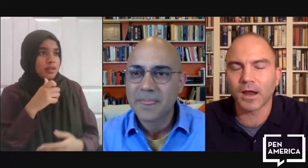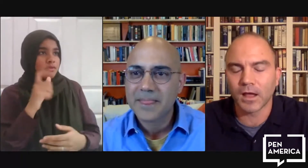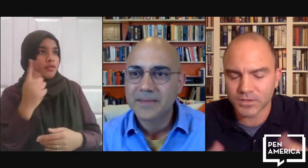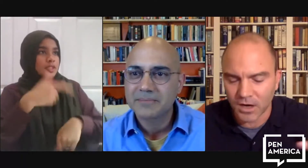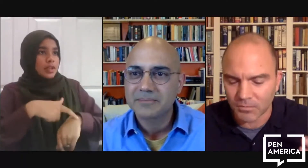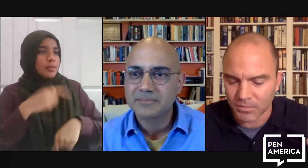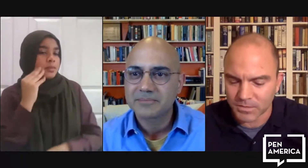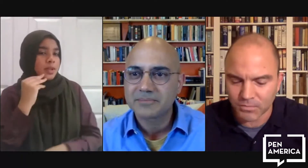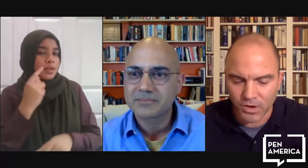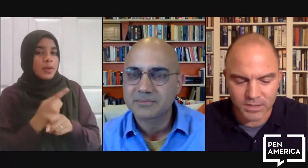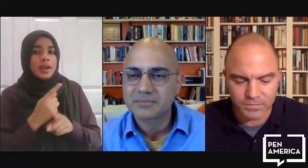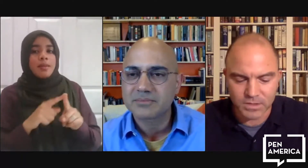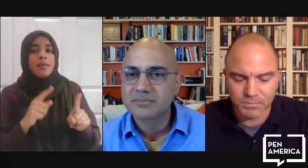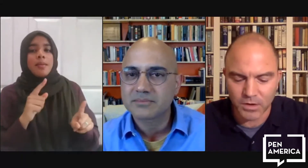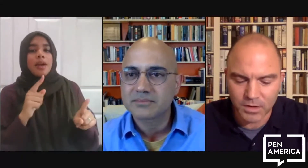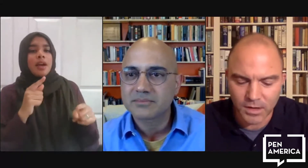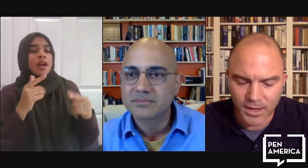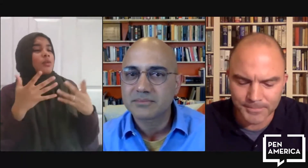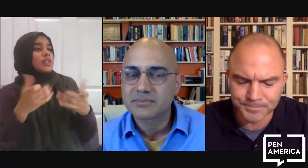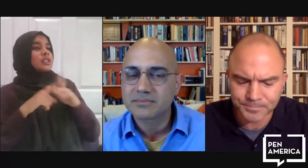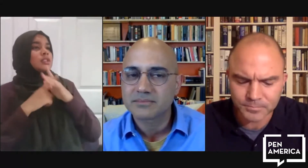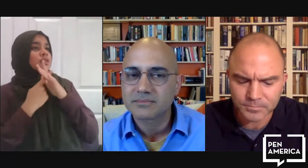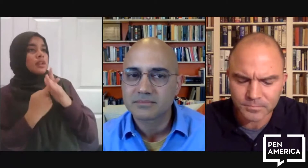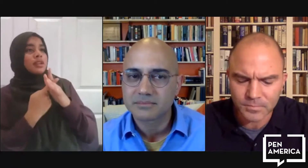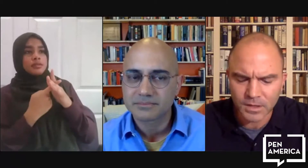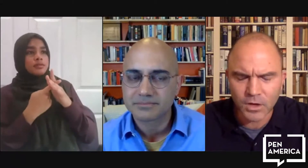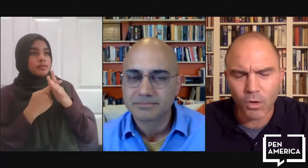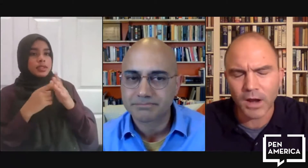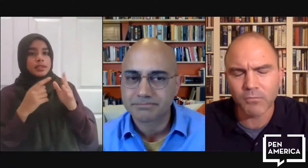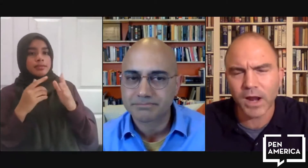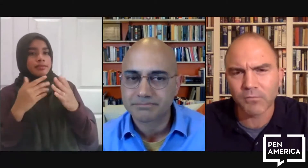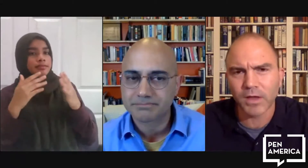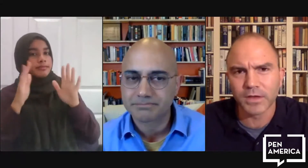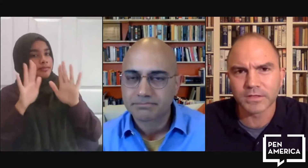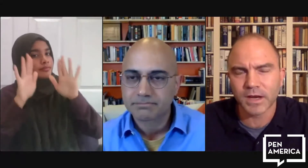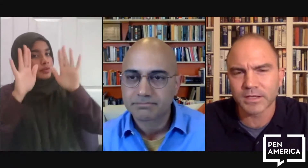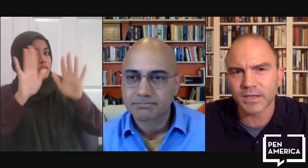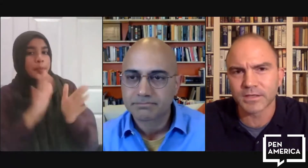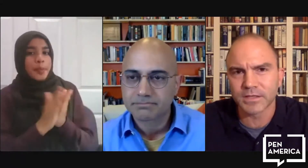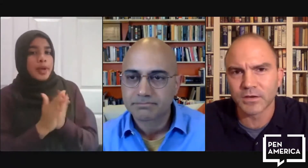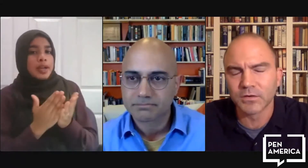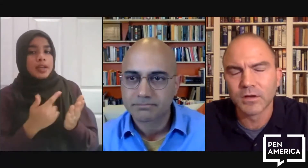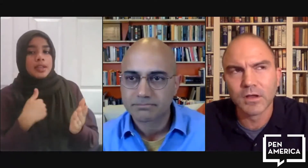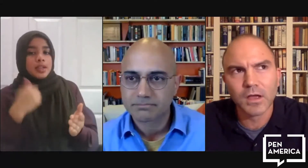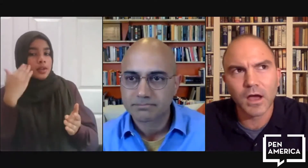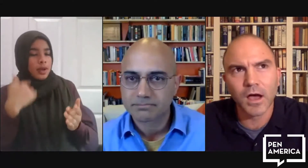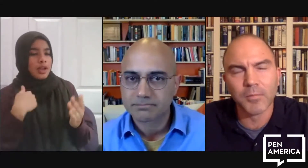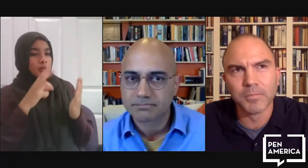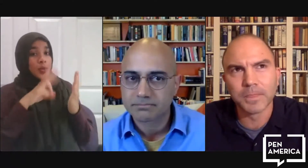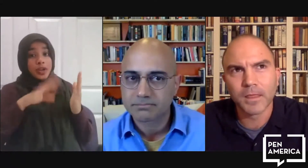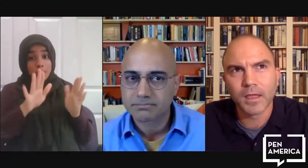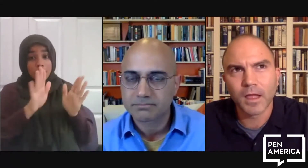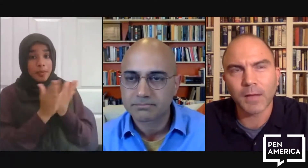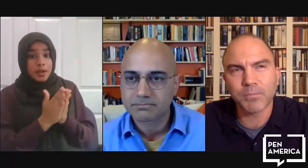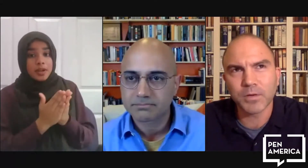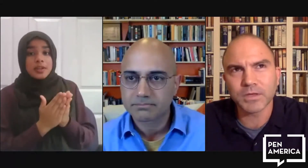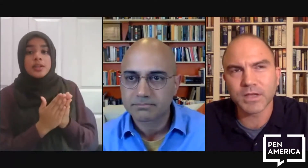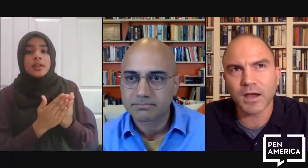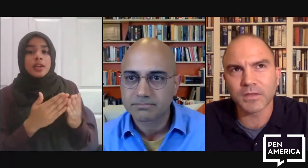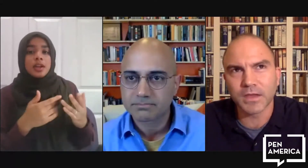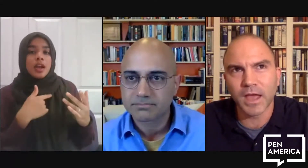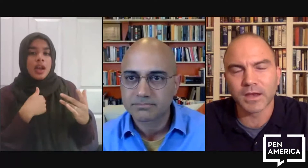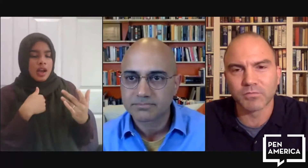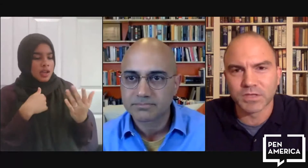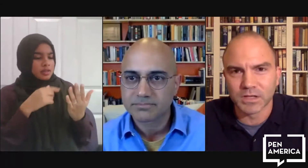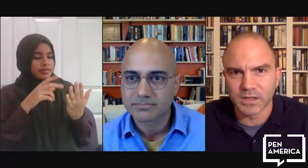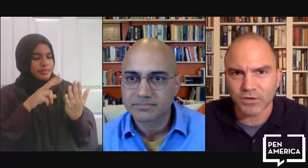and I'll start with some praise for this book. When I read this, and I said this to you, I put this down